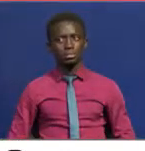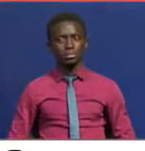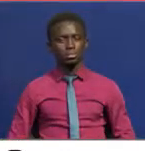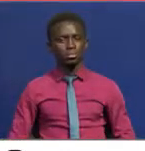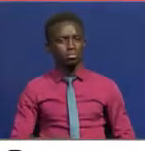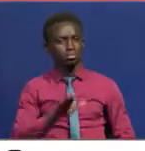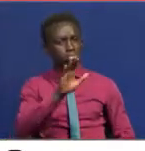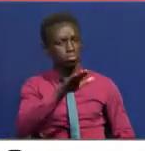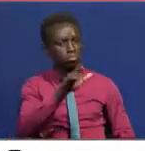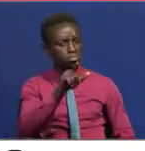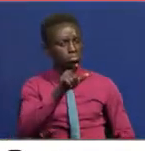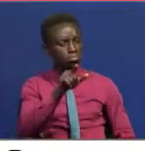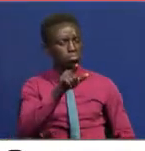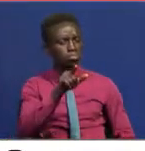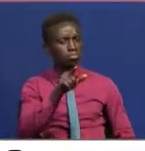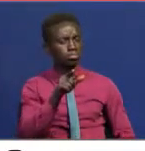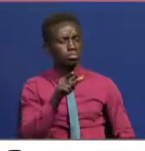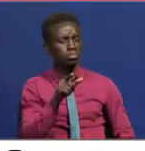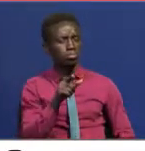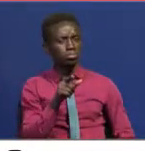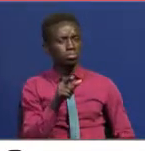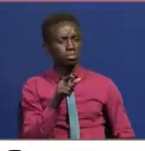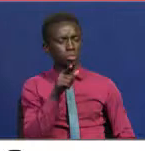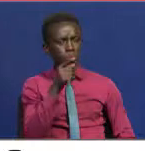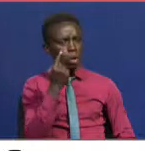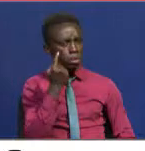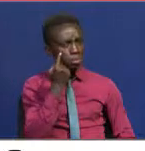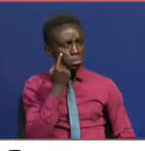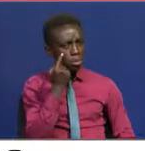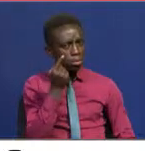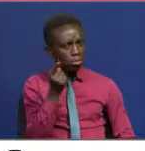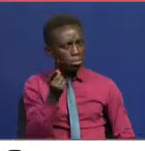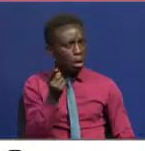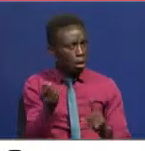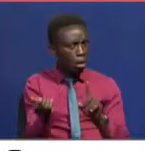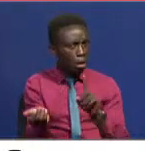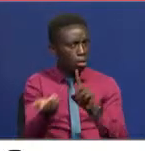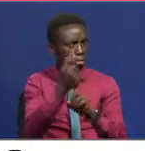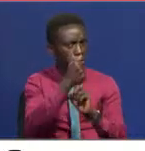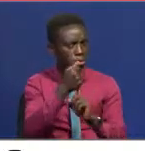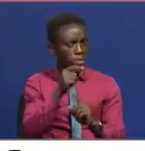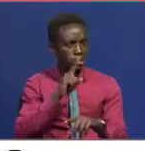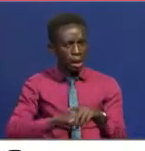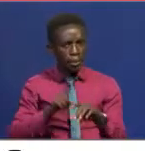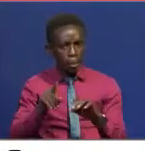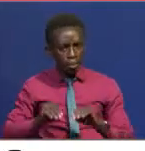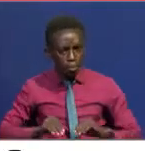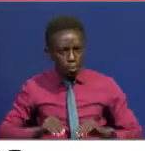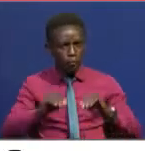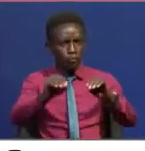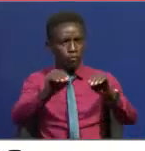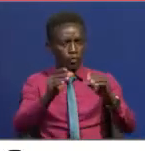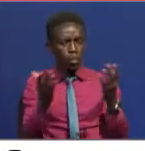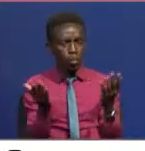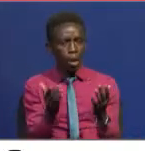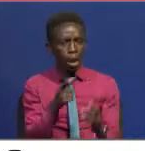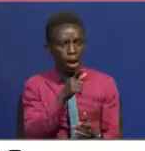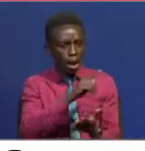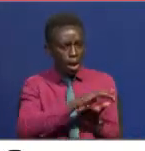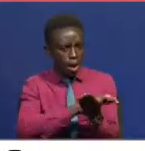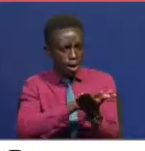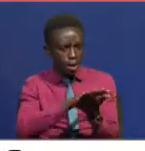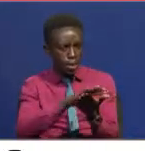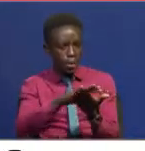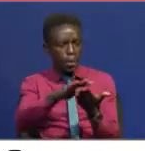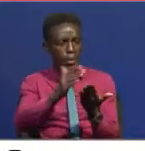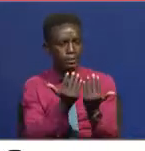that this edge, the edge that you saw them get, the moment they moved on to the artificial surface,